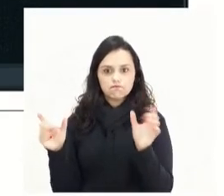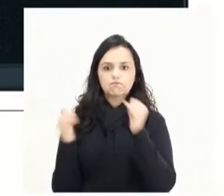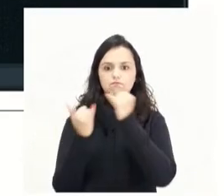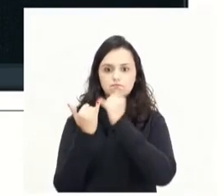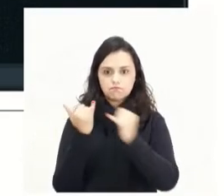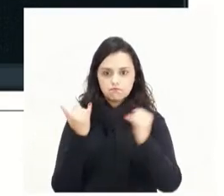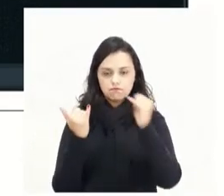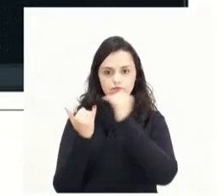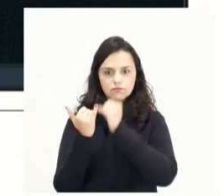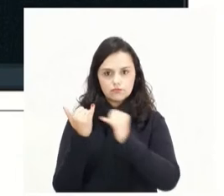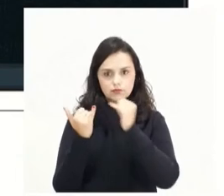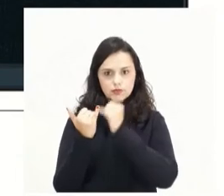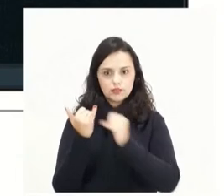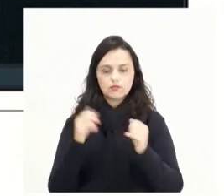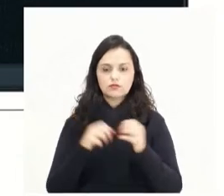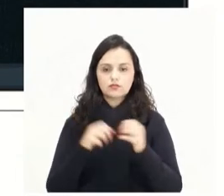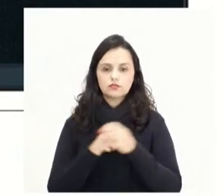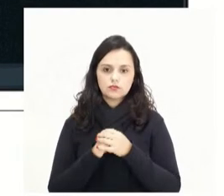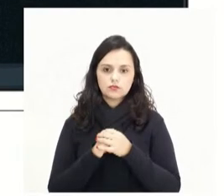for